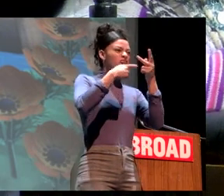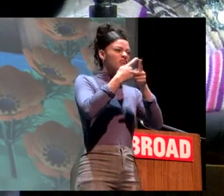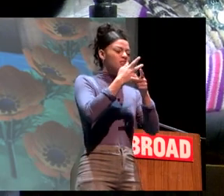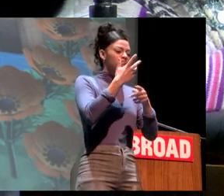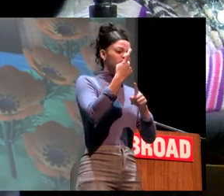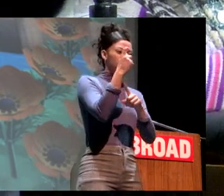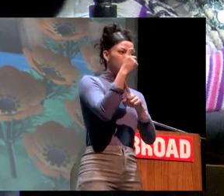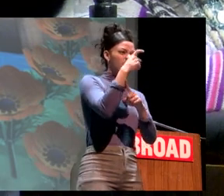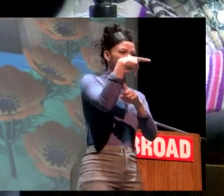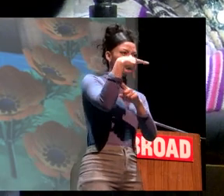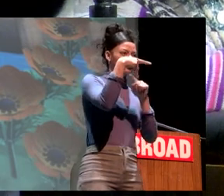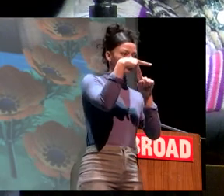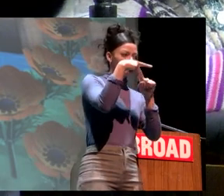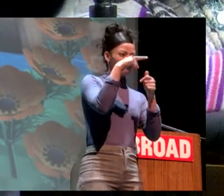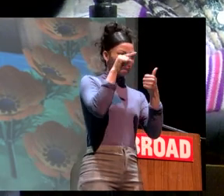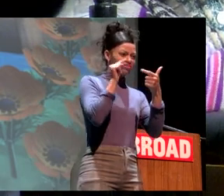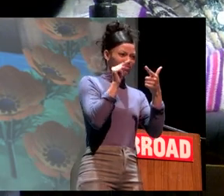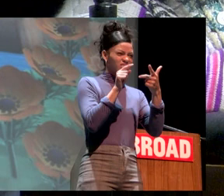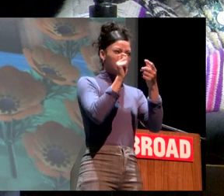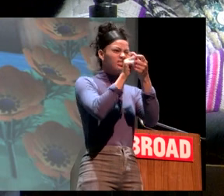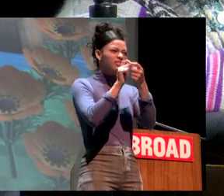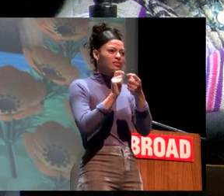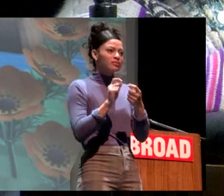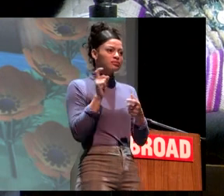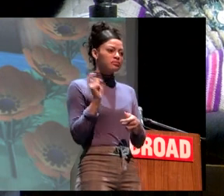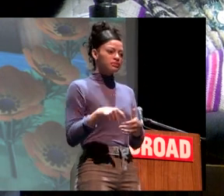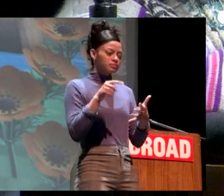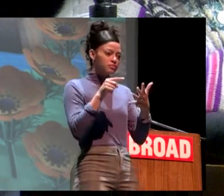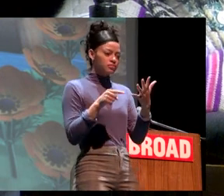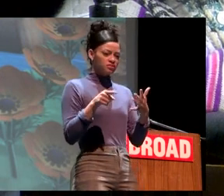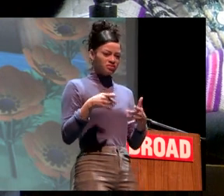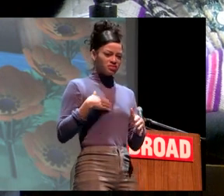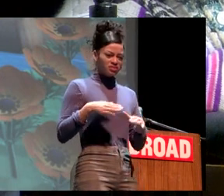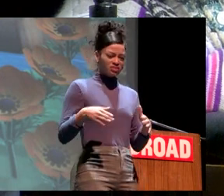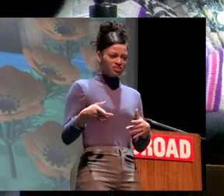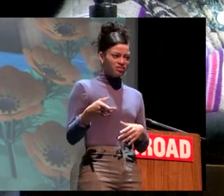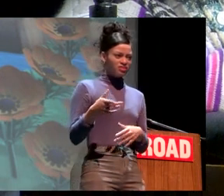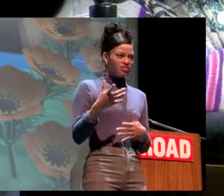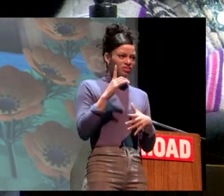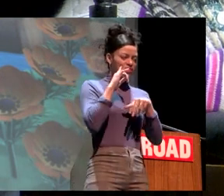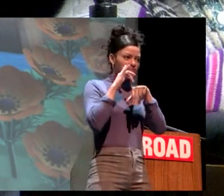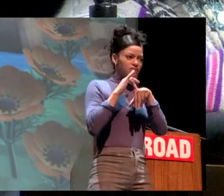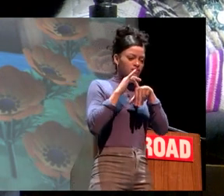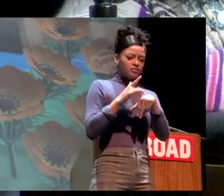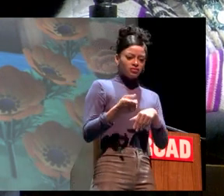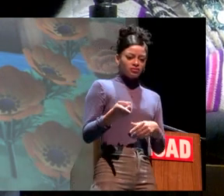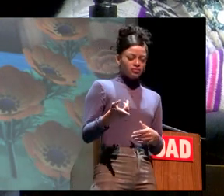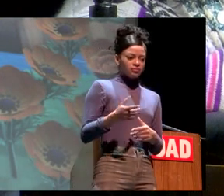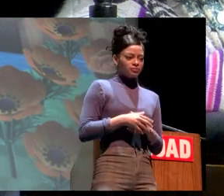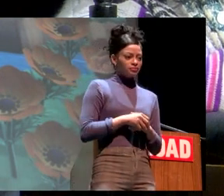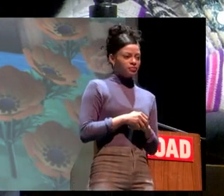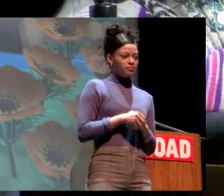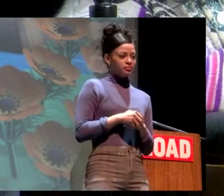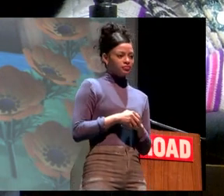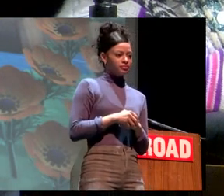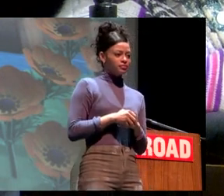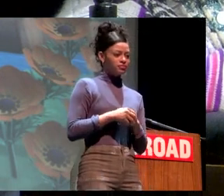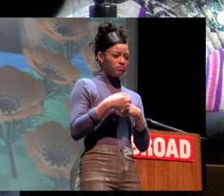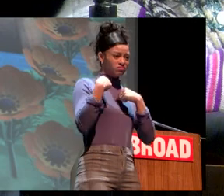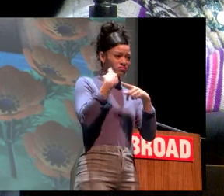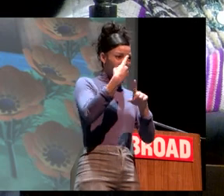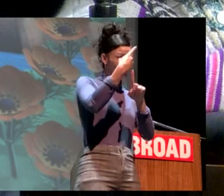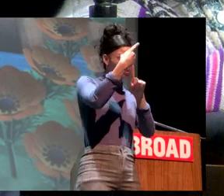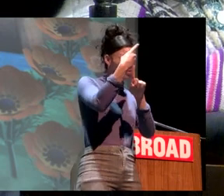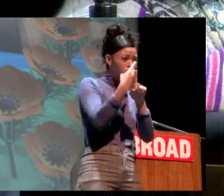son started fighting. And so it took us 2 months of really hard work to make him stop playing.